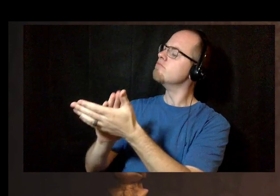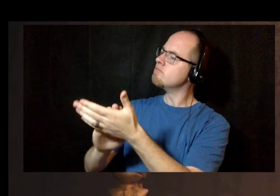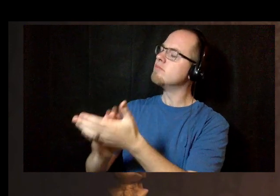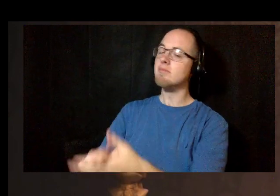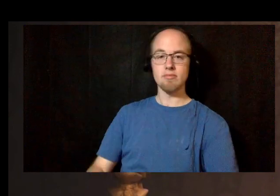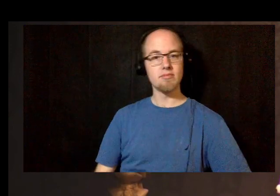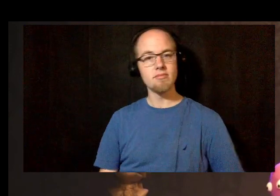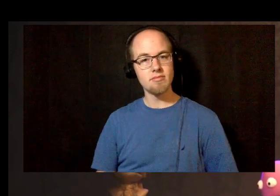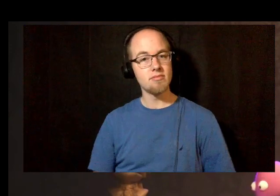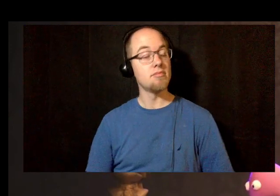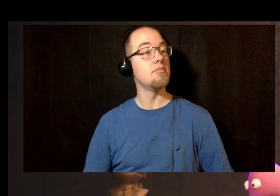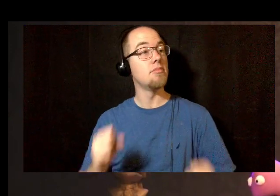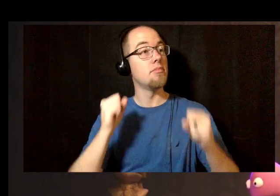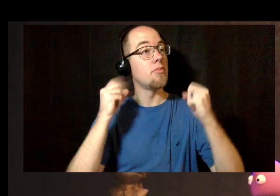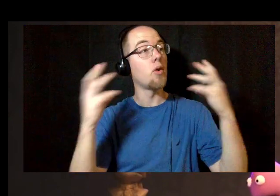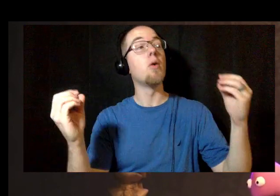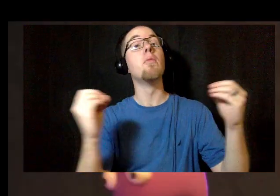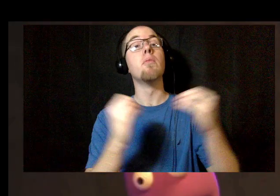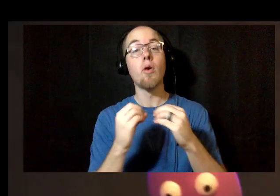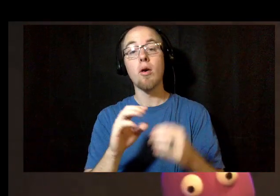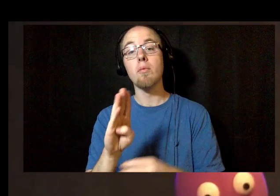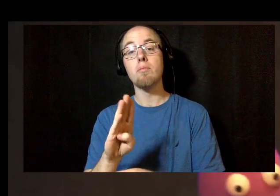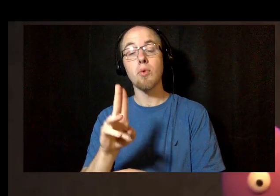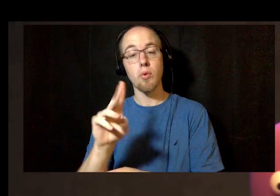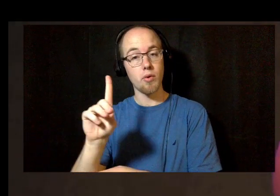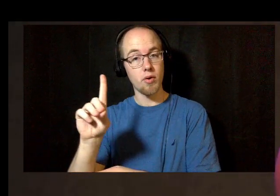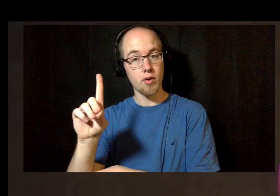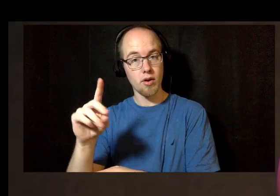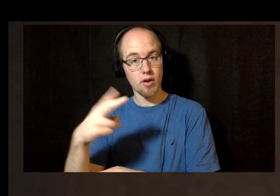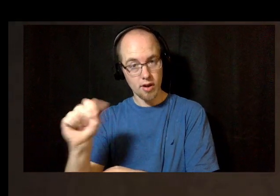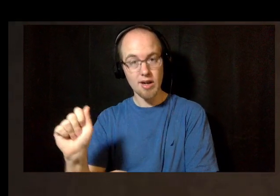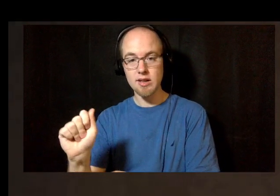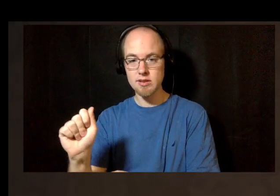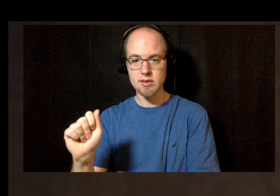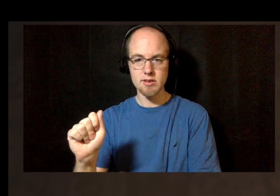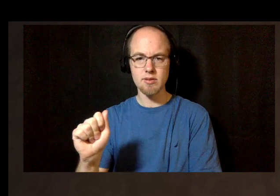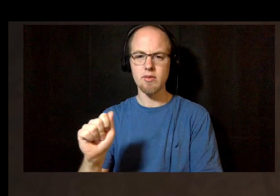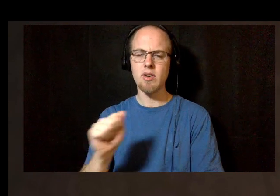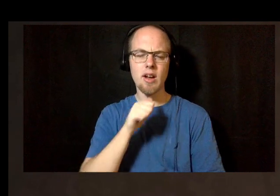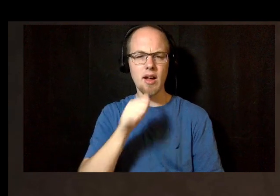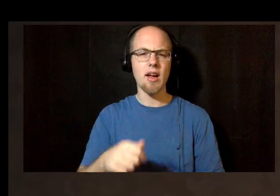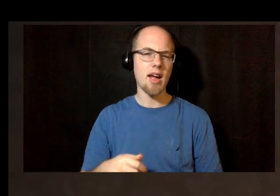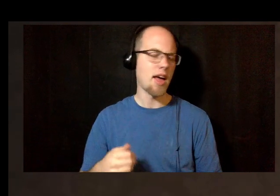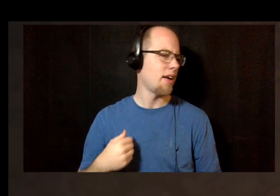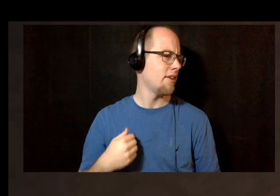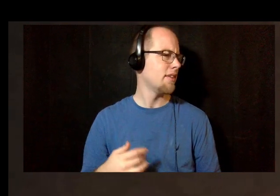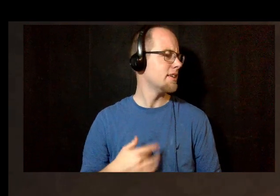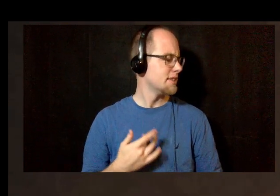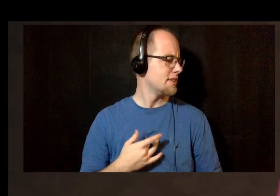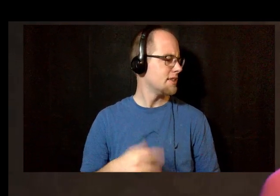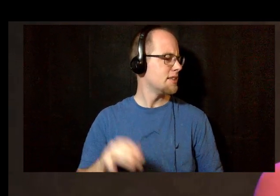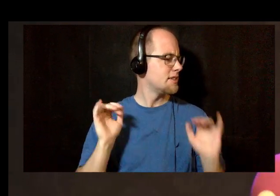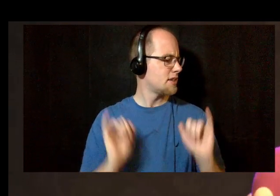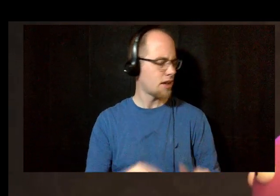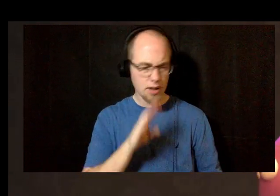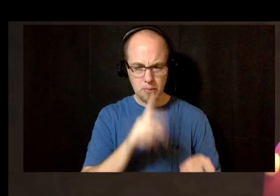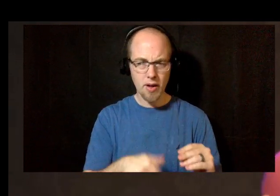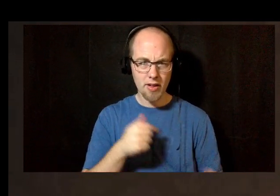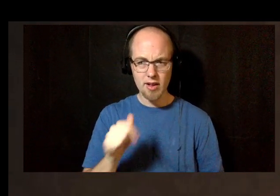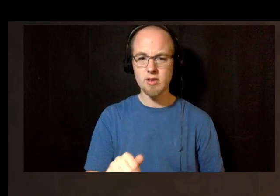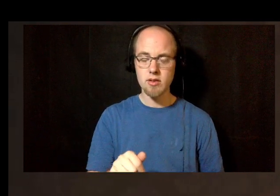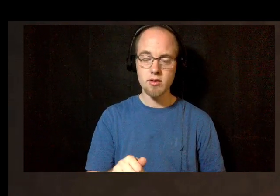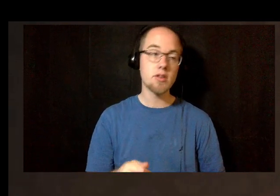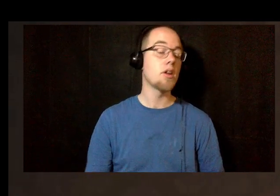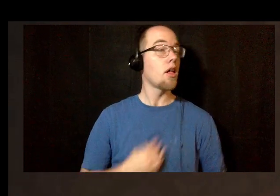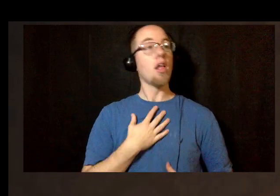And there's been loads of other Buddhas since, right? But they haven't necessarily felt the calling to stick around and talk about it, I guess. They just become enlightened and